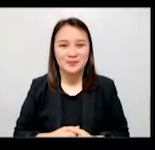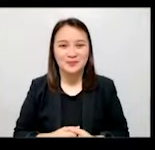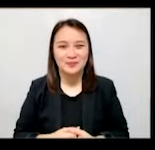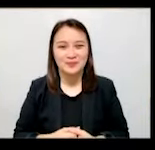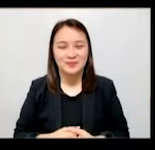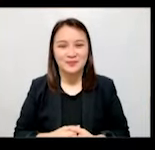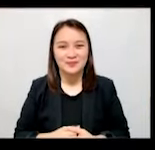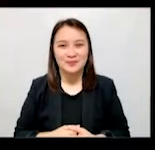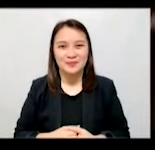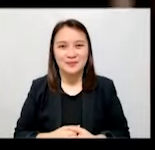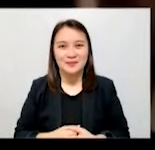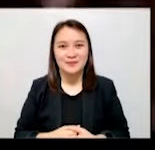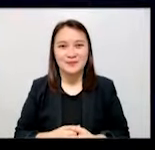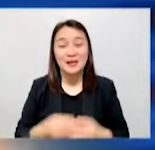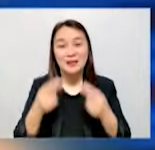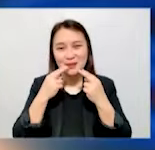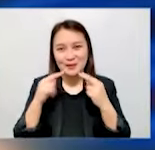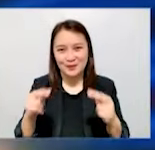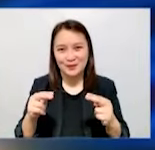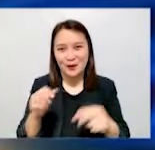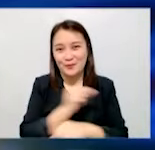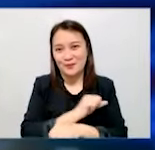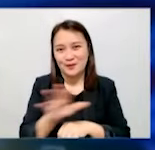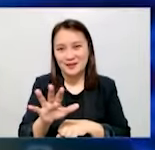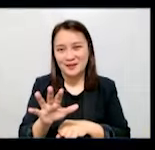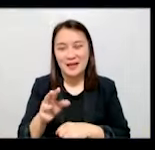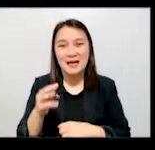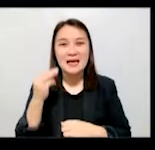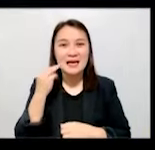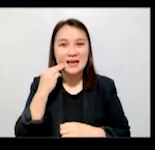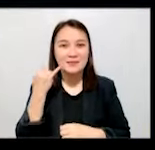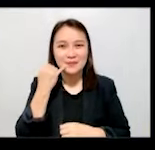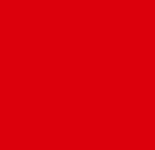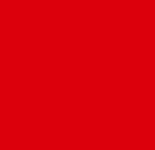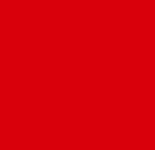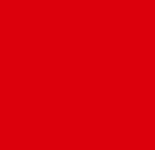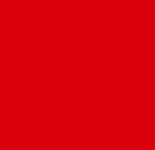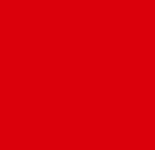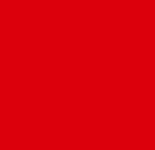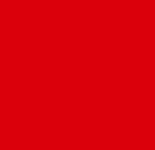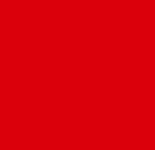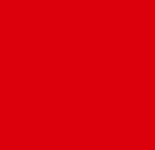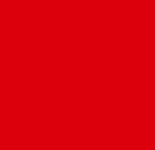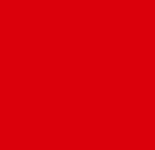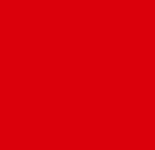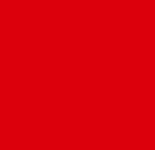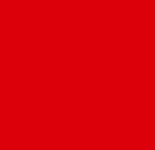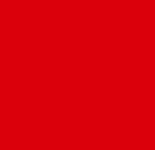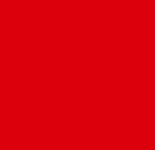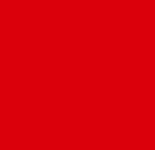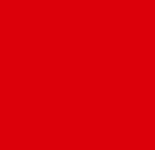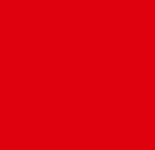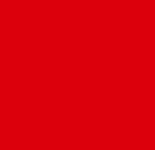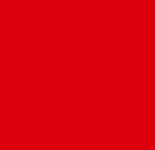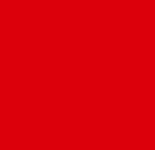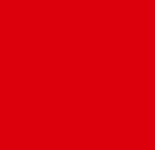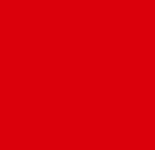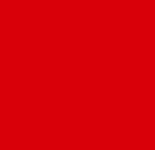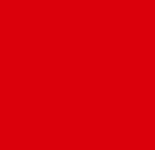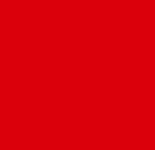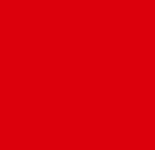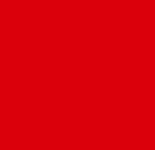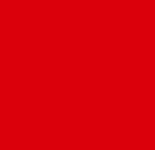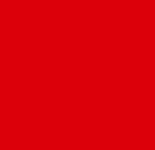kidding. Nagbabalita mula sa Frontline, MJ Marfori, News 5. Mga kapatid, ito po ang inyong